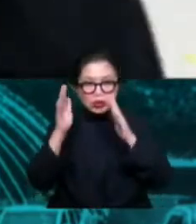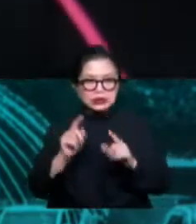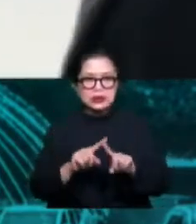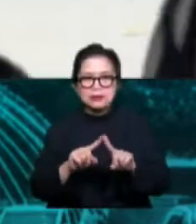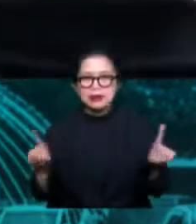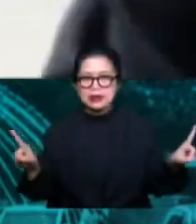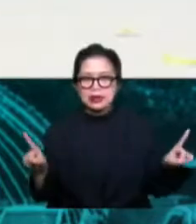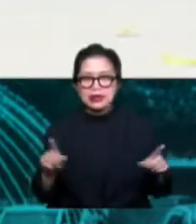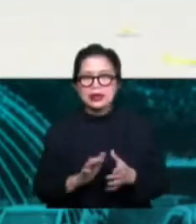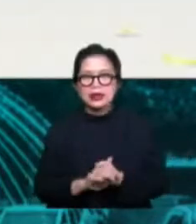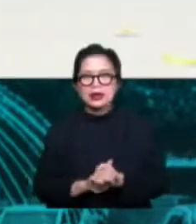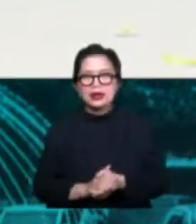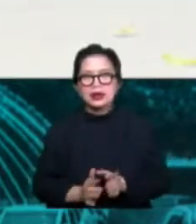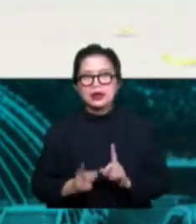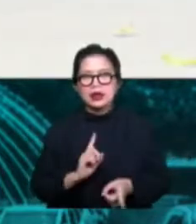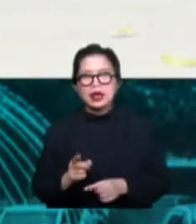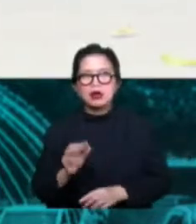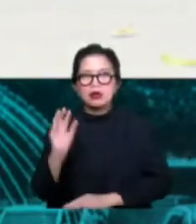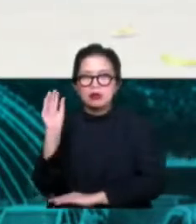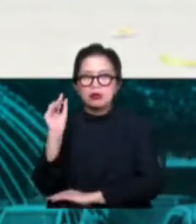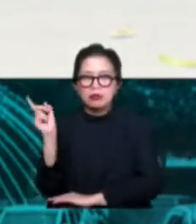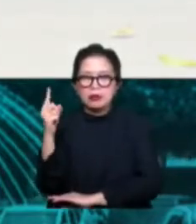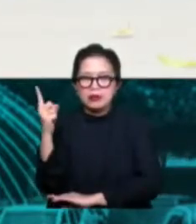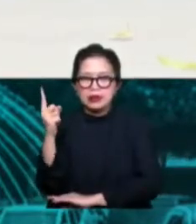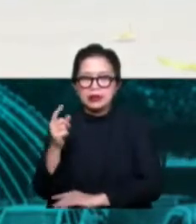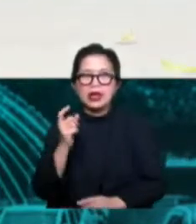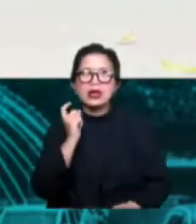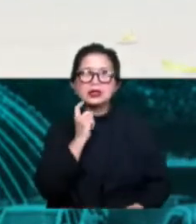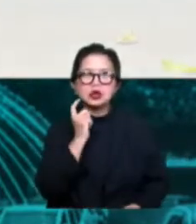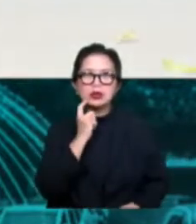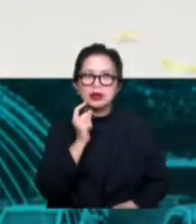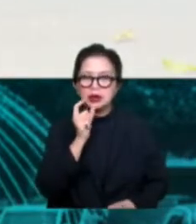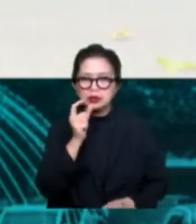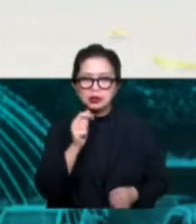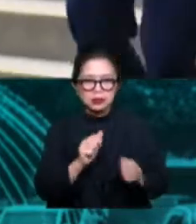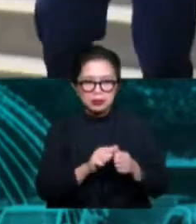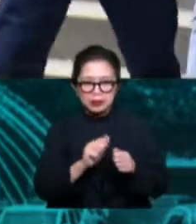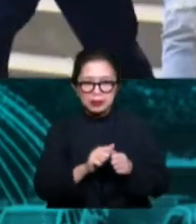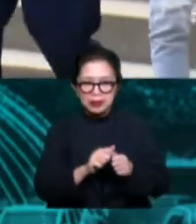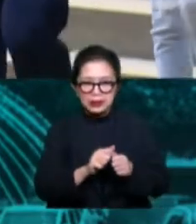trying to rehab or make developments without